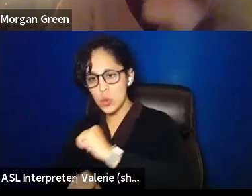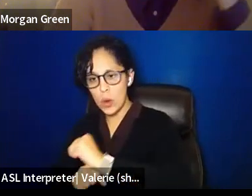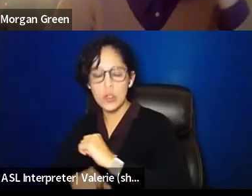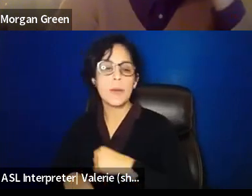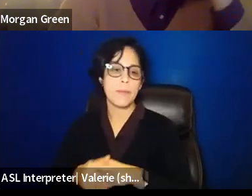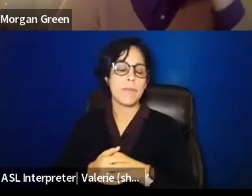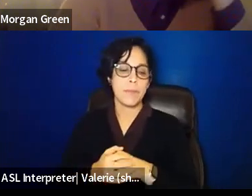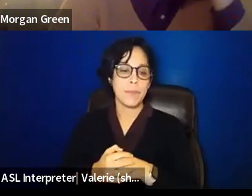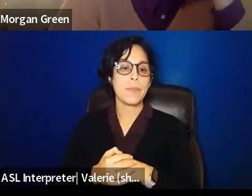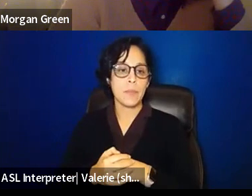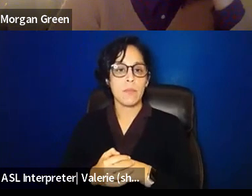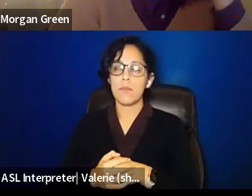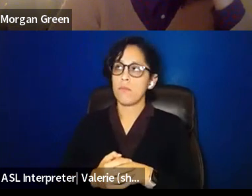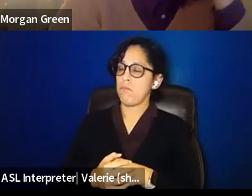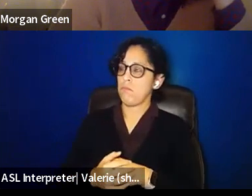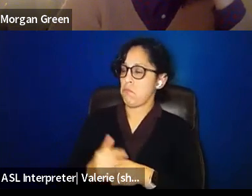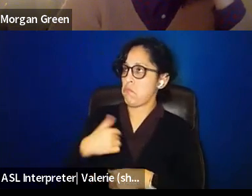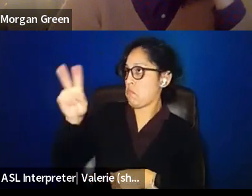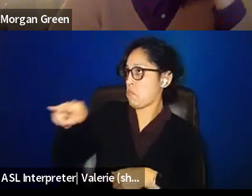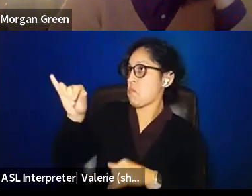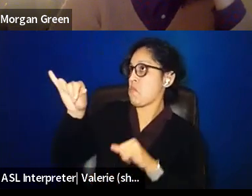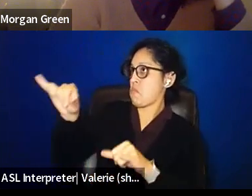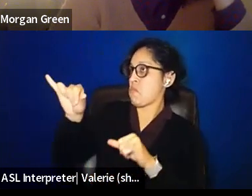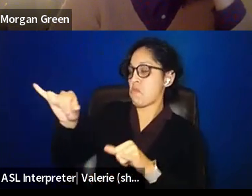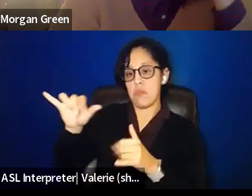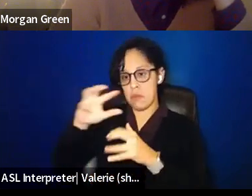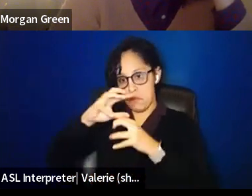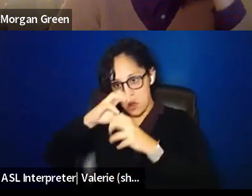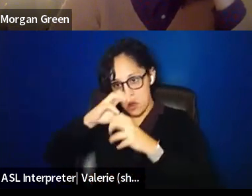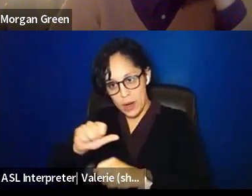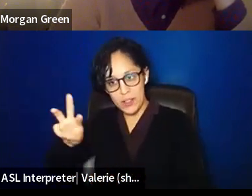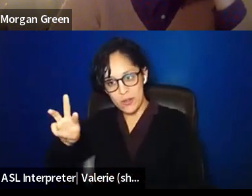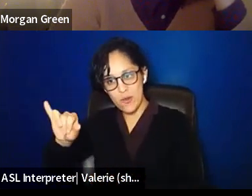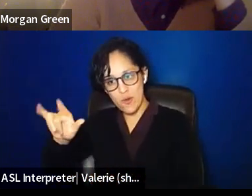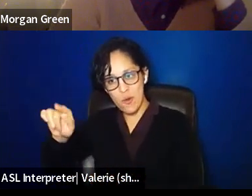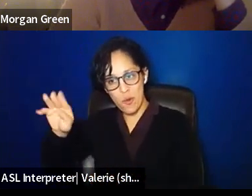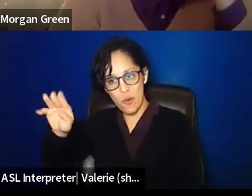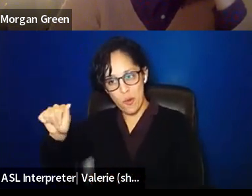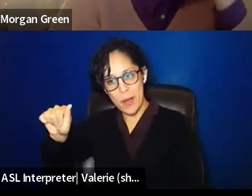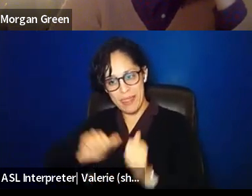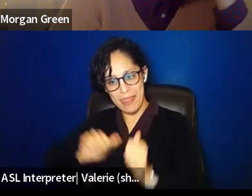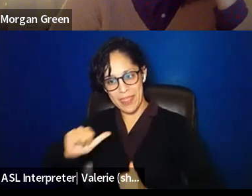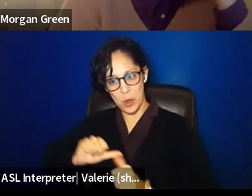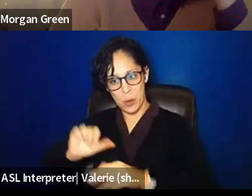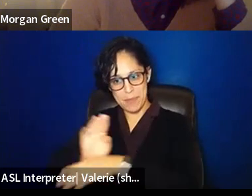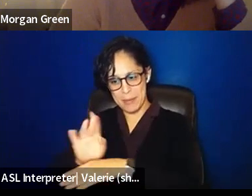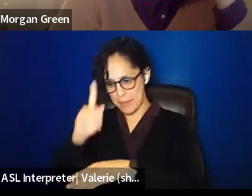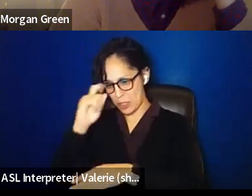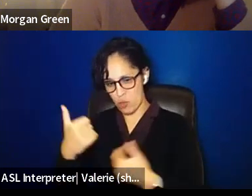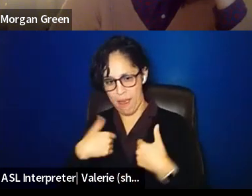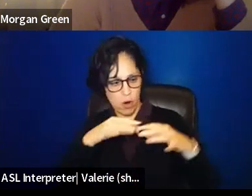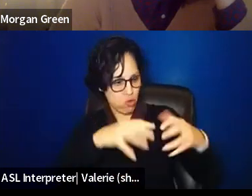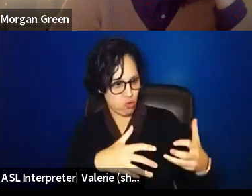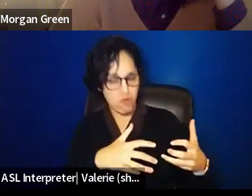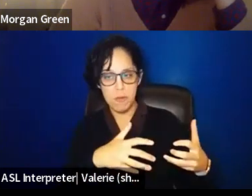That was one of the things that really attracted me to the Wilma in the first place, because you have this group of actors who are training regularly